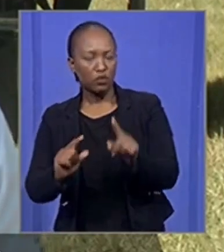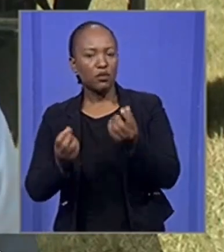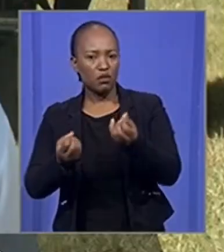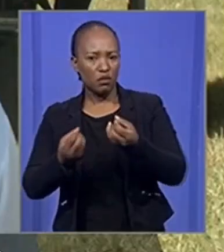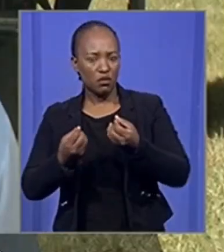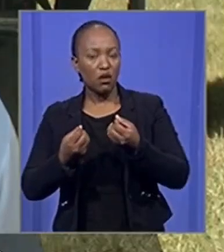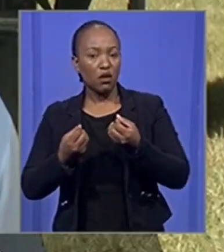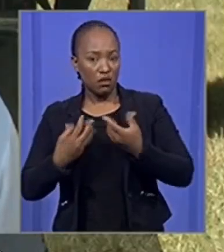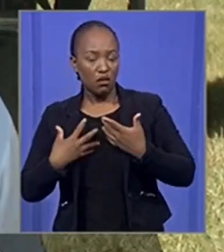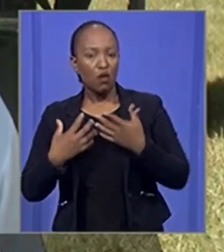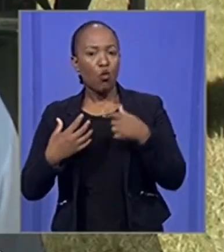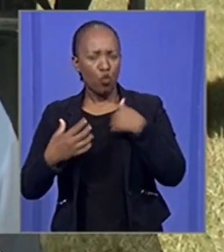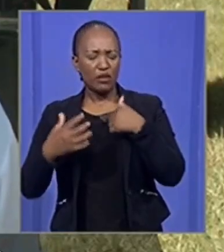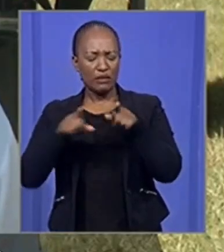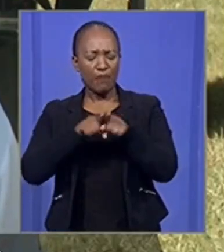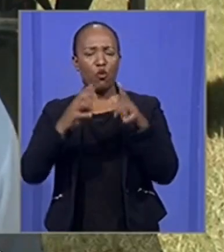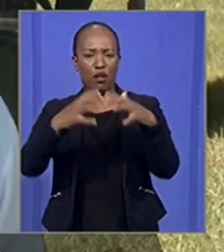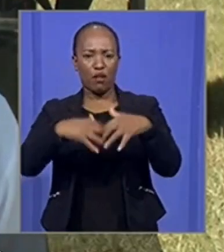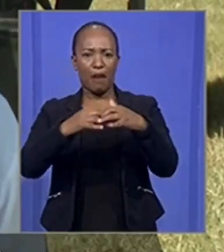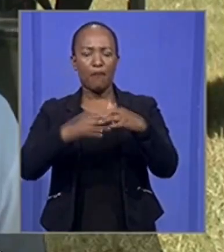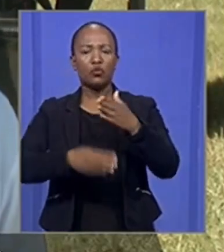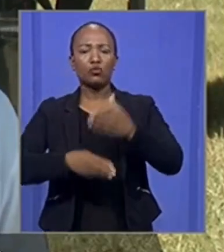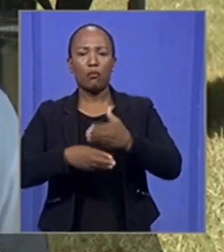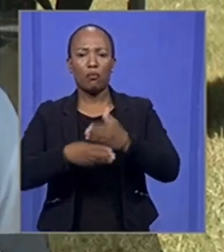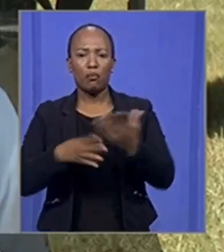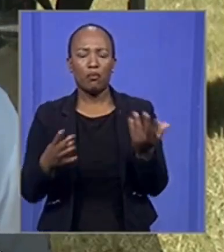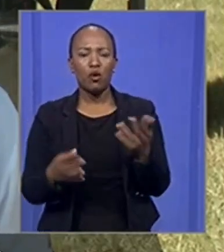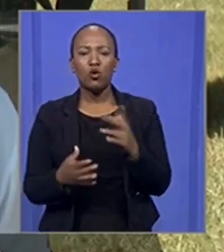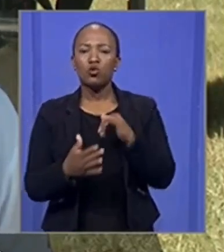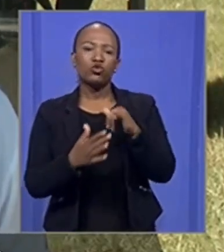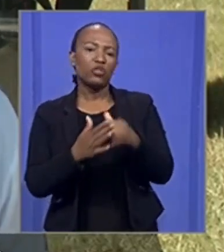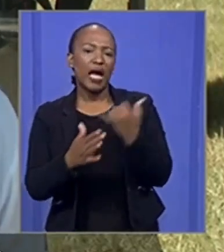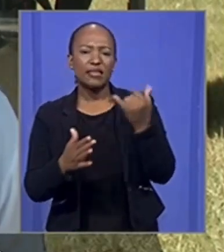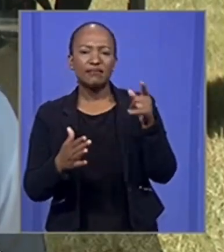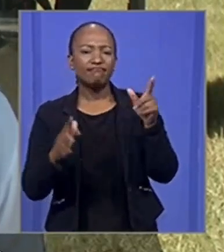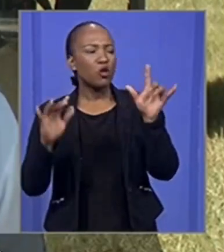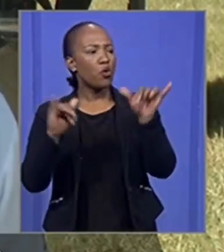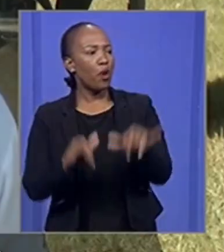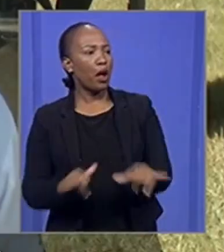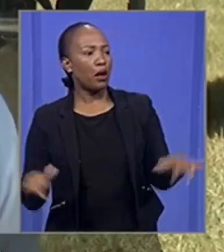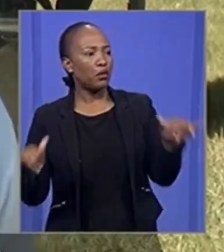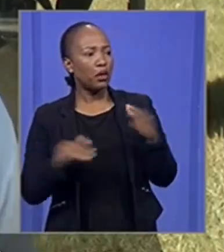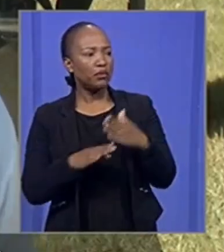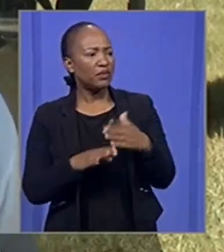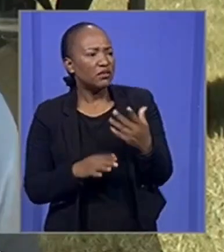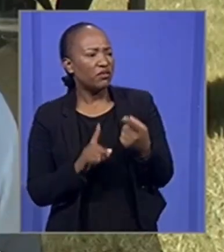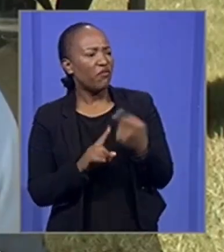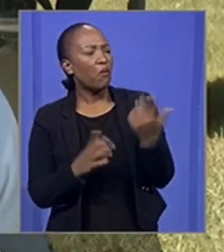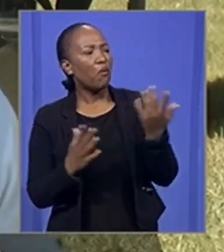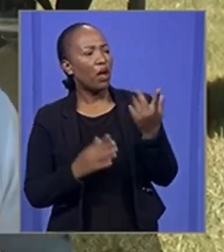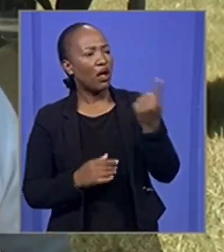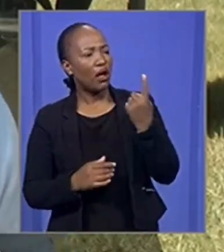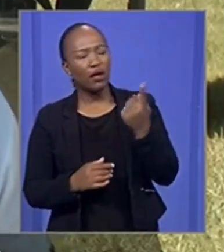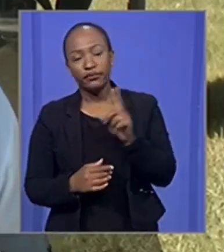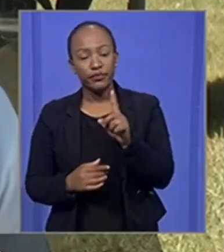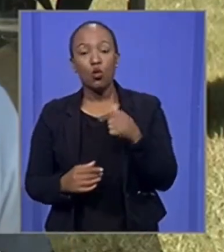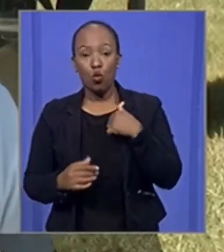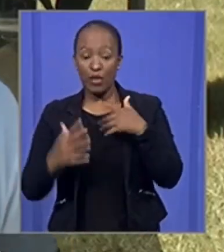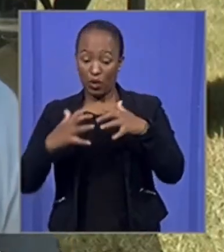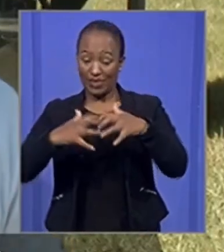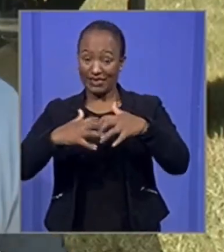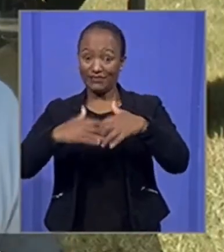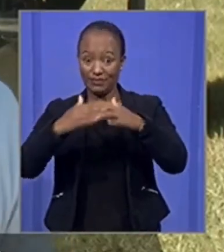to create jobs, not just to wait for jobs that we don't know where they come from. We are going to create